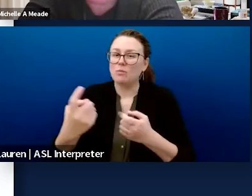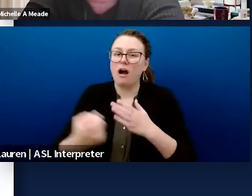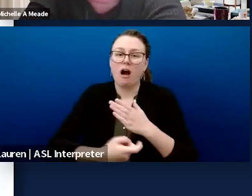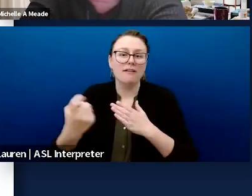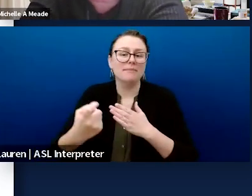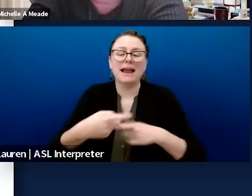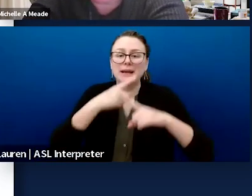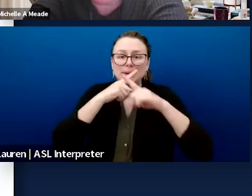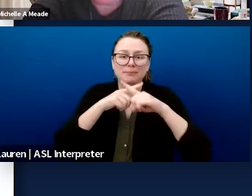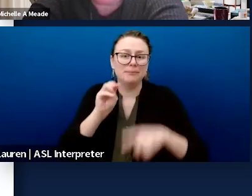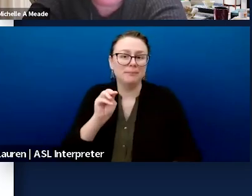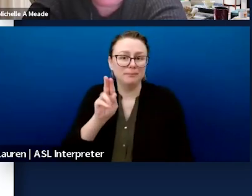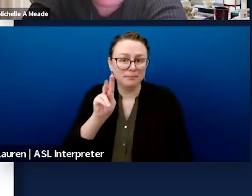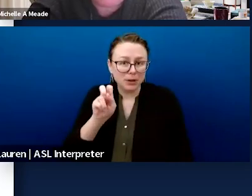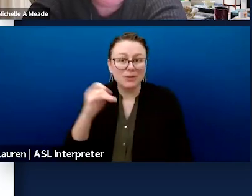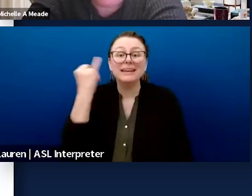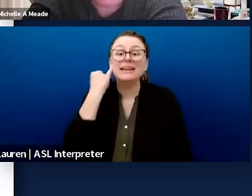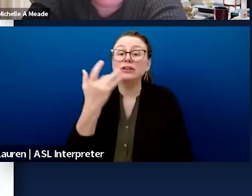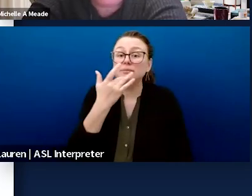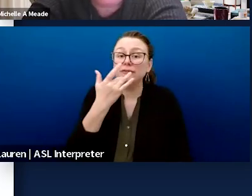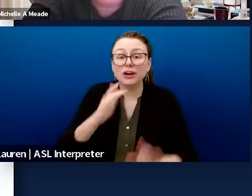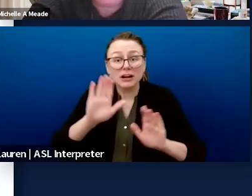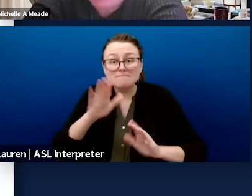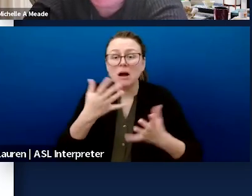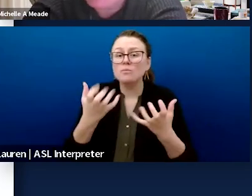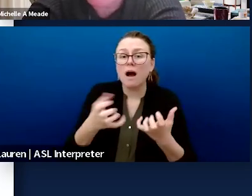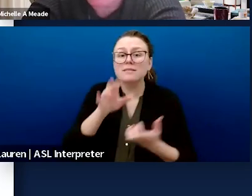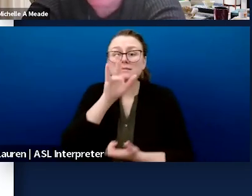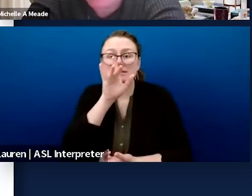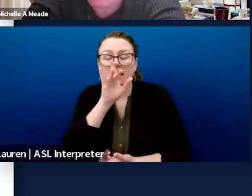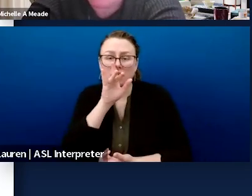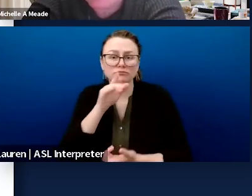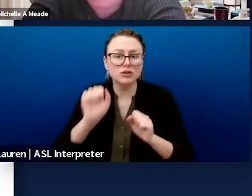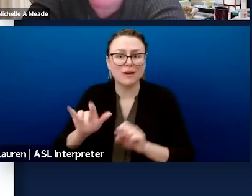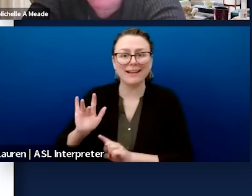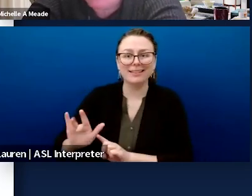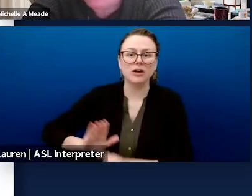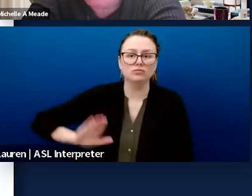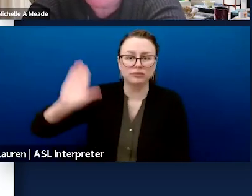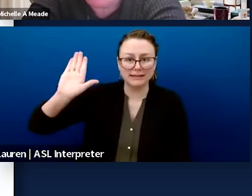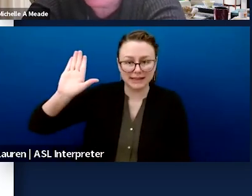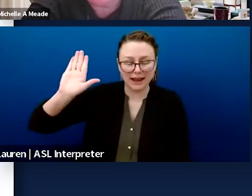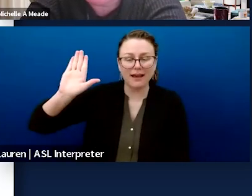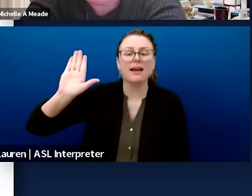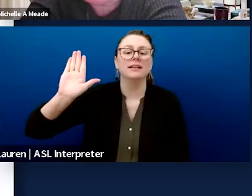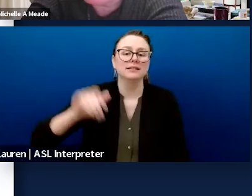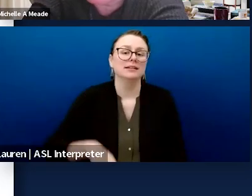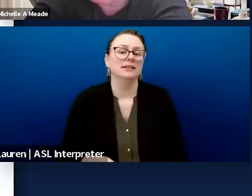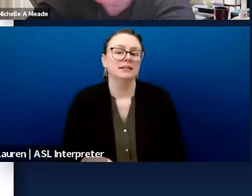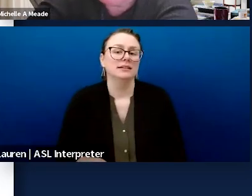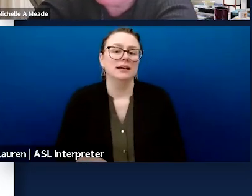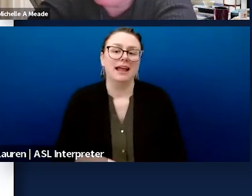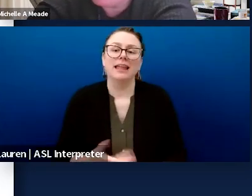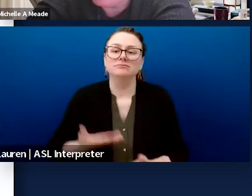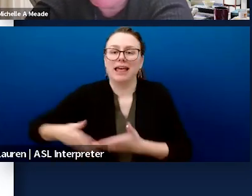If you would like to talk rather than just putting a question in the chat, please raise your hand. And definitely